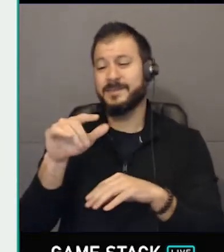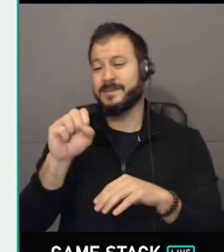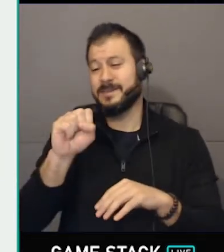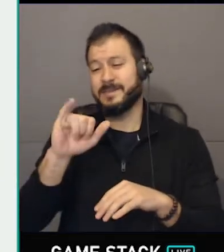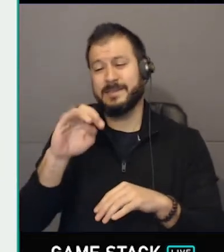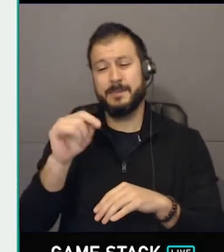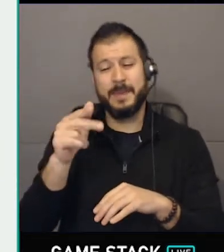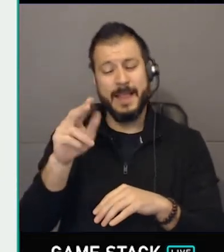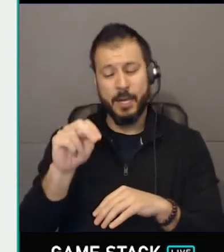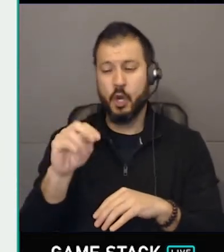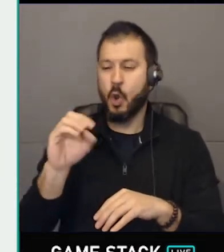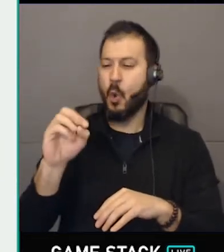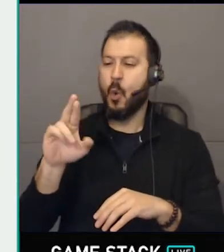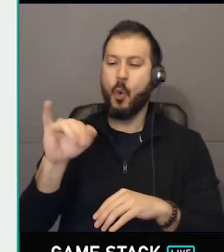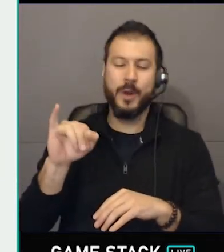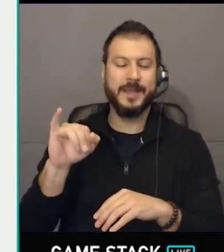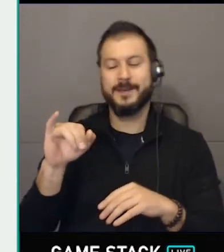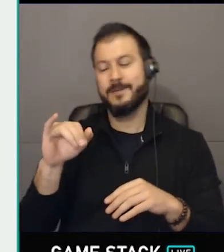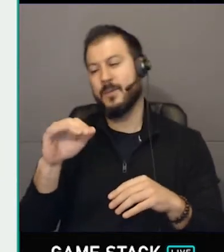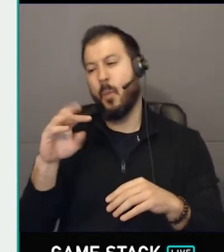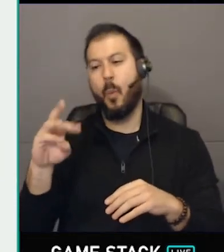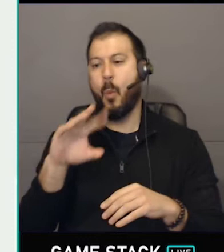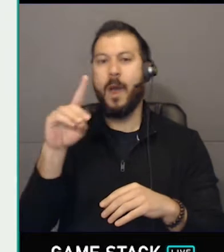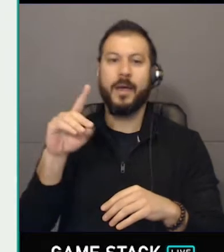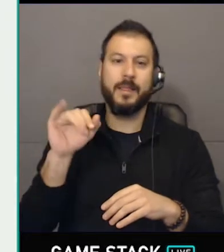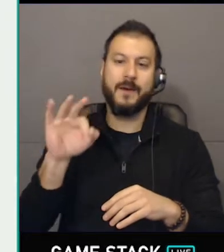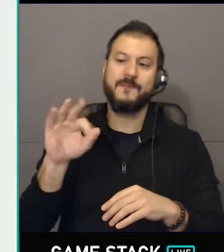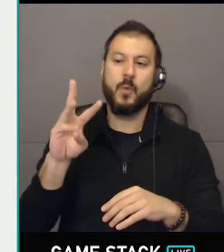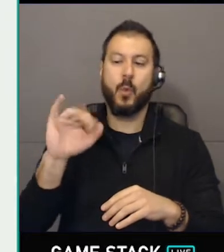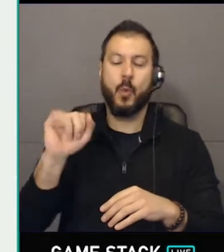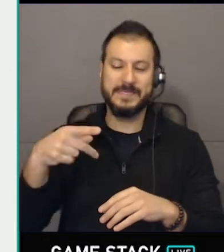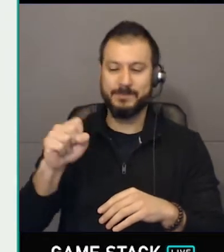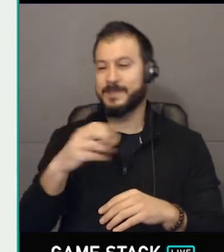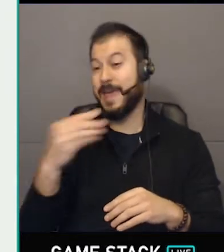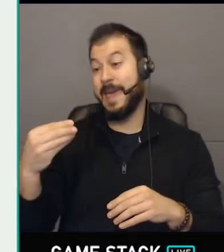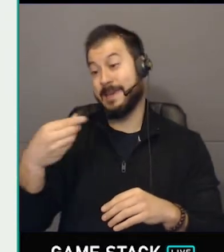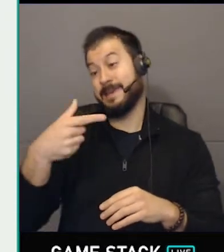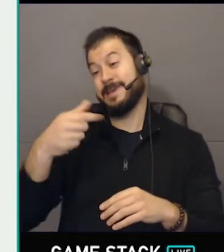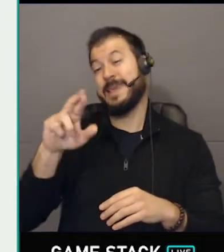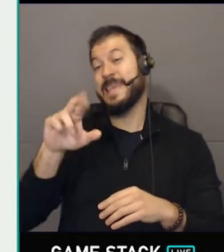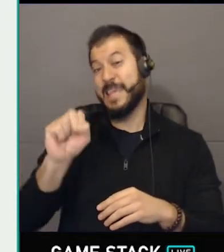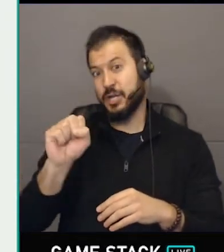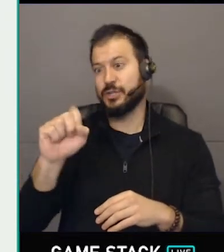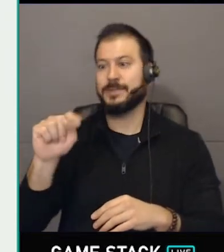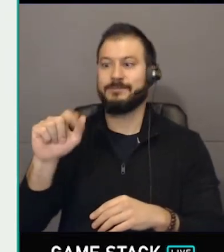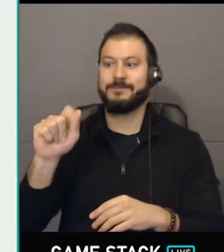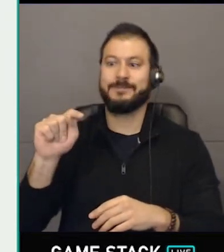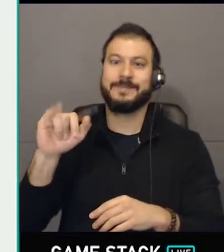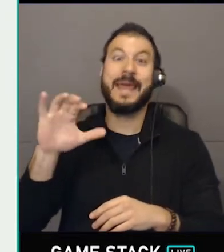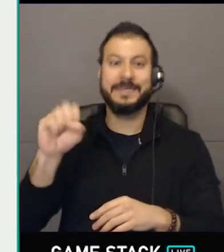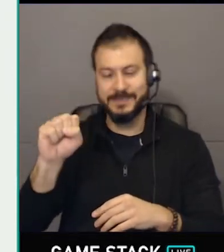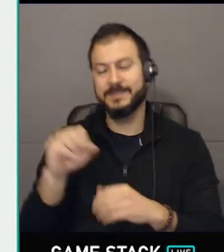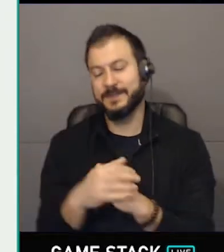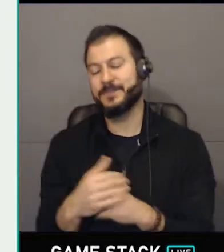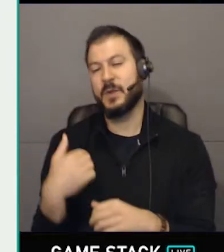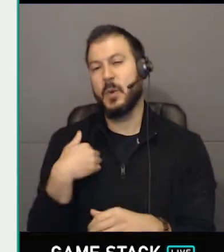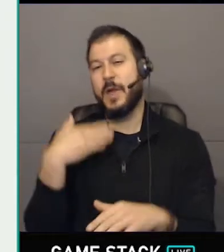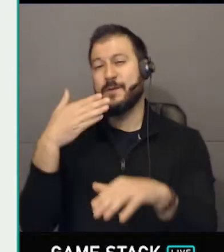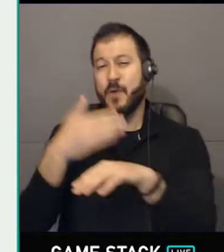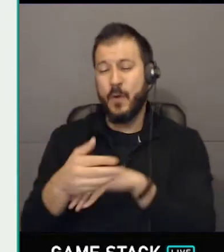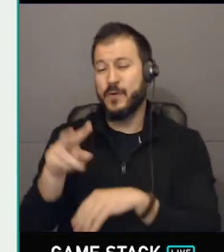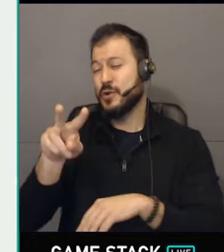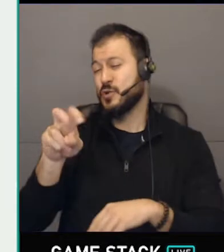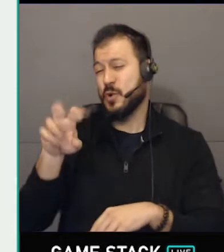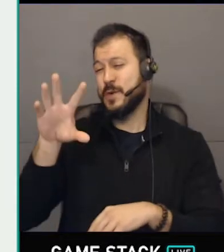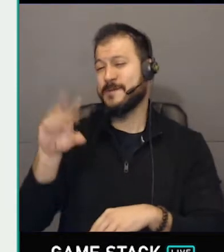Wisps, and Gears Tactics. Moving on to hardware, we have over 250 certified laptops and